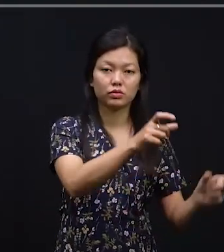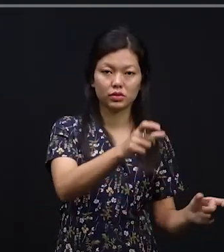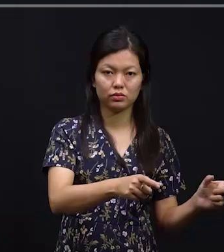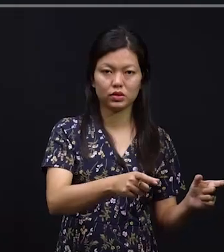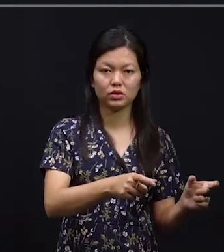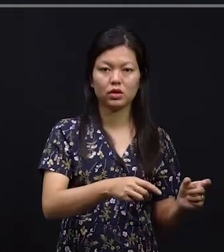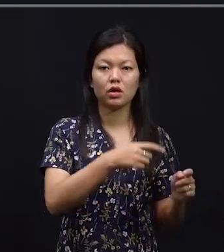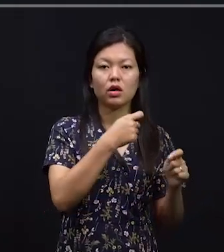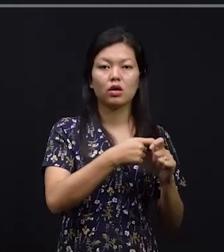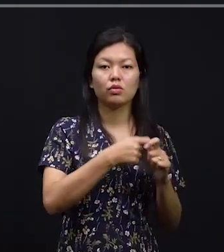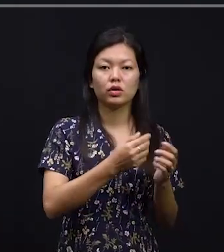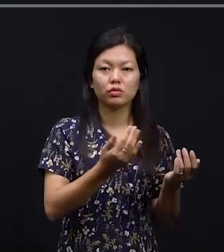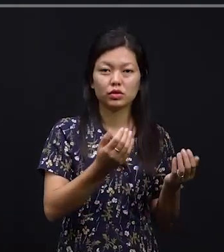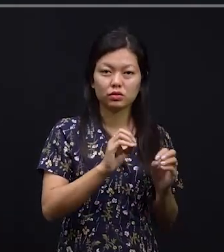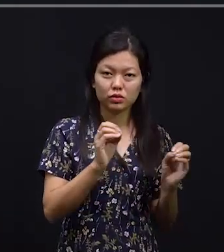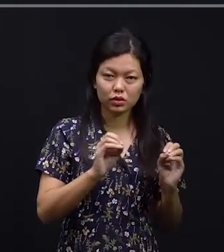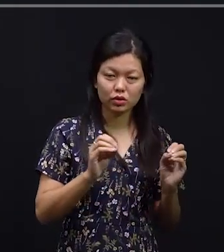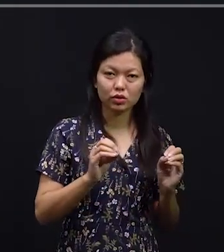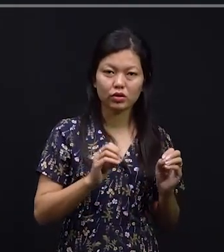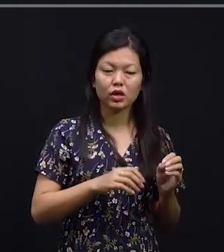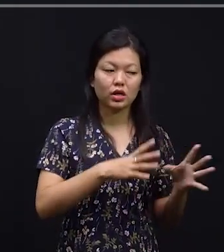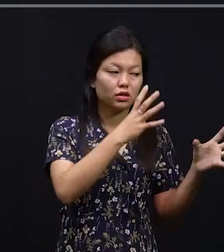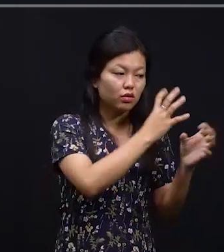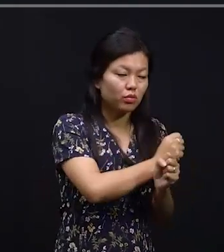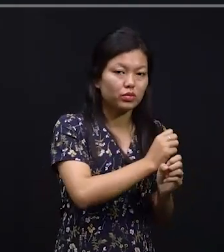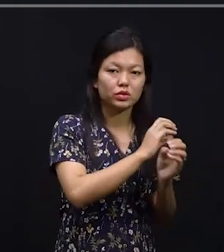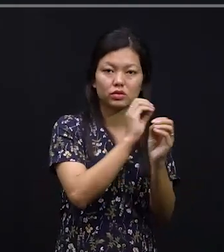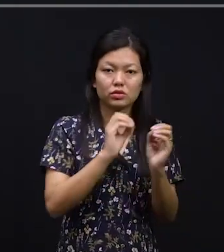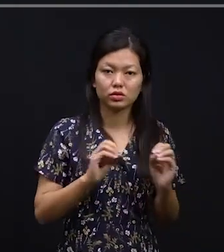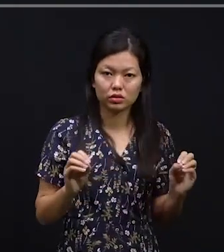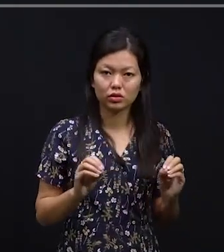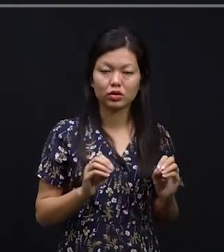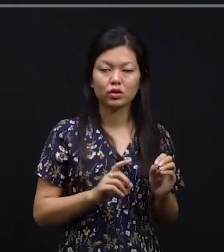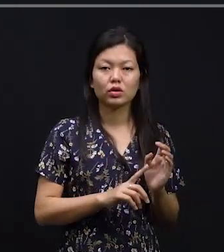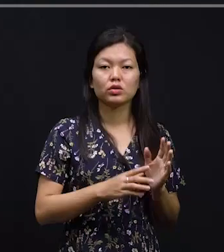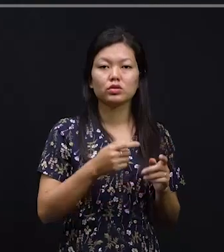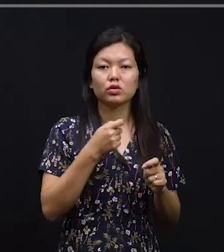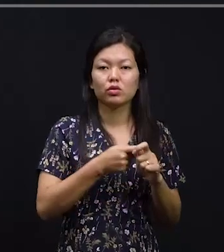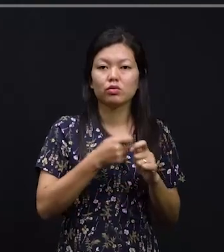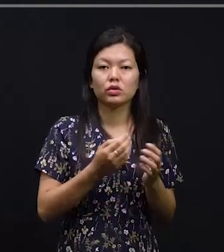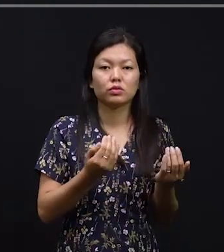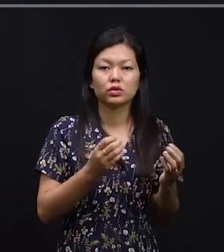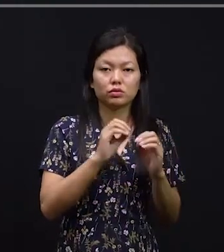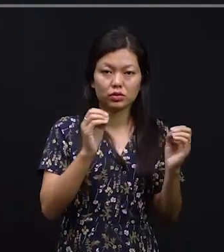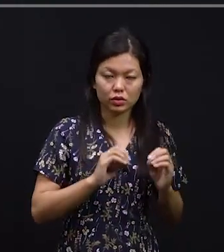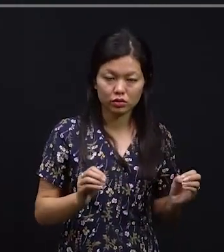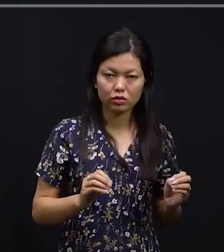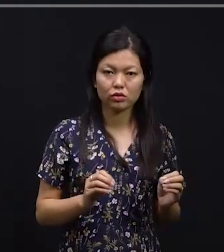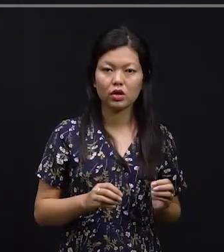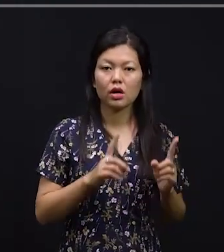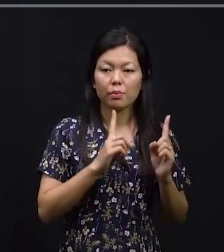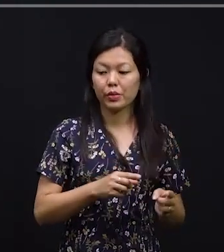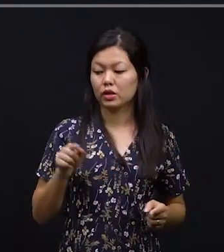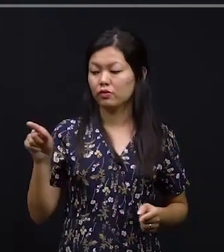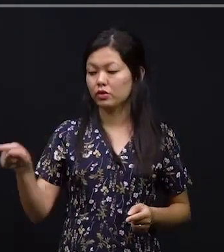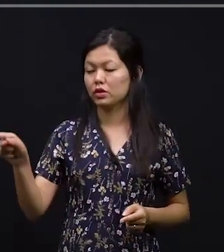why they are poor, or might even be the physical sickness. But for Mr. Scrooge, everyone who is poor is because they are